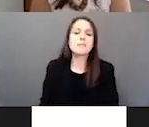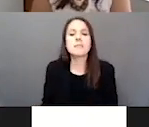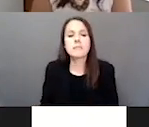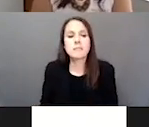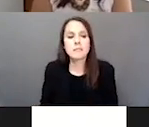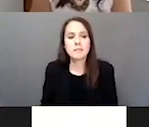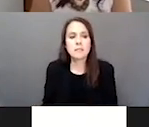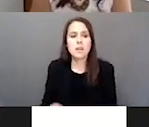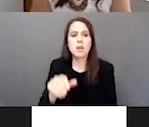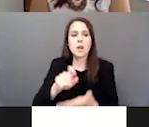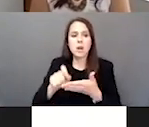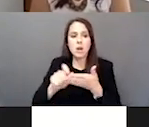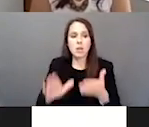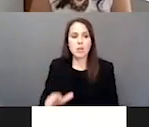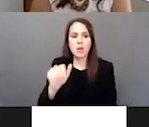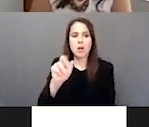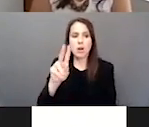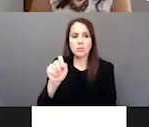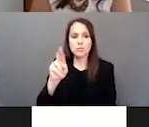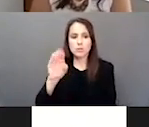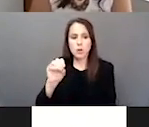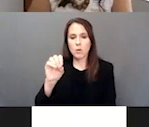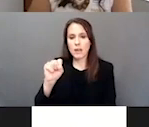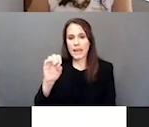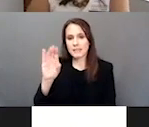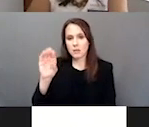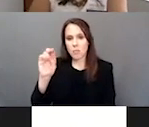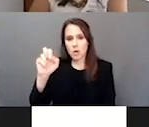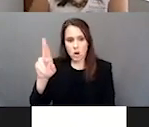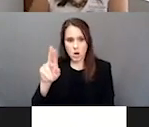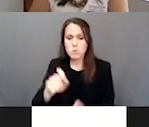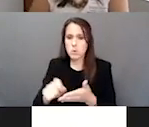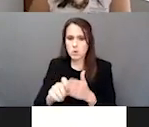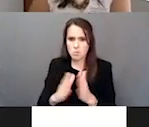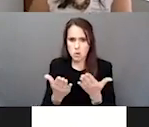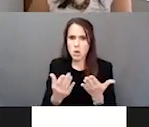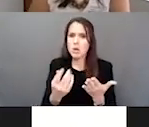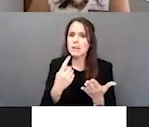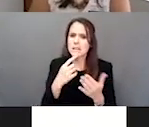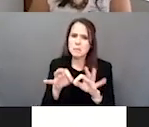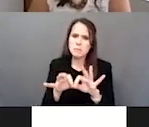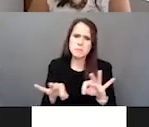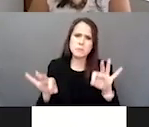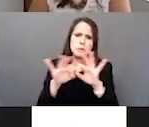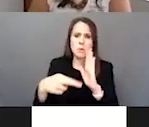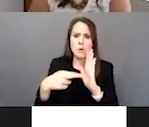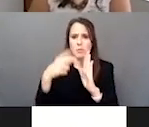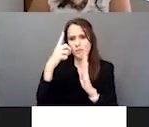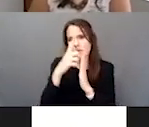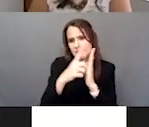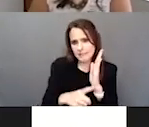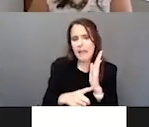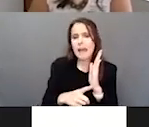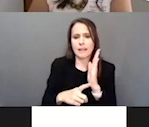Arturo Escobar, in his book, Design for the Pluriverse, establishes that the critical role that design can have in transition into a world of many